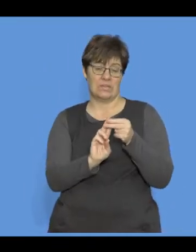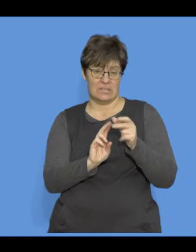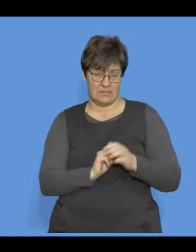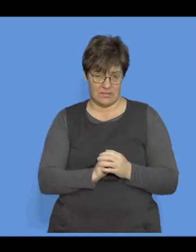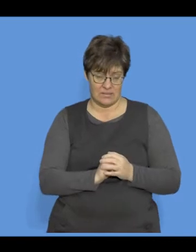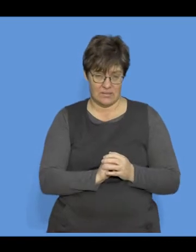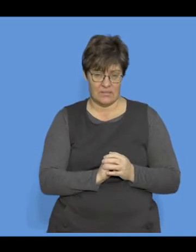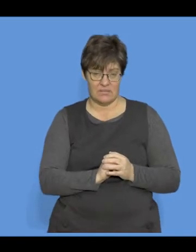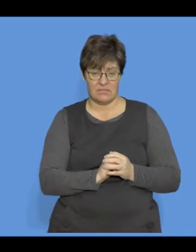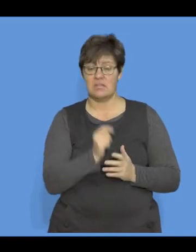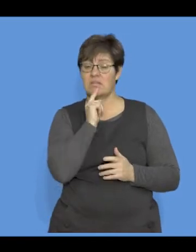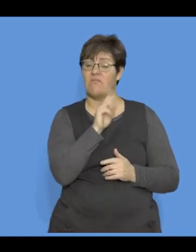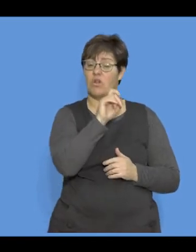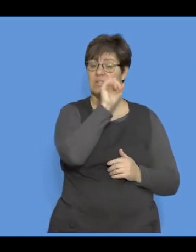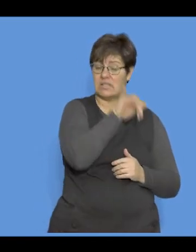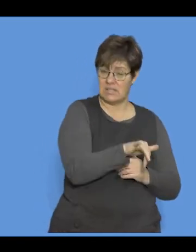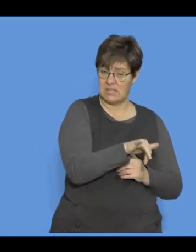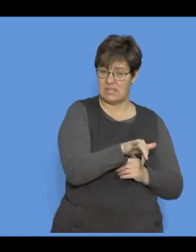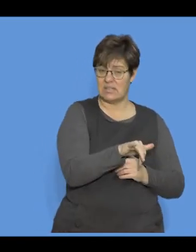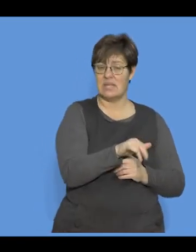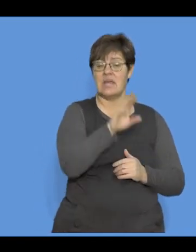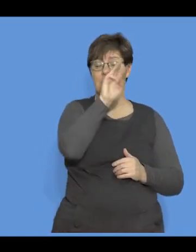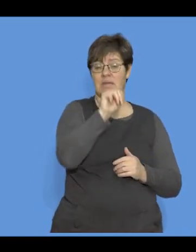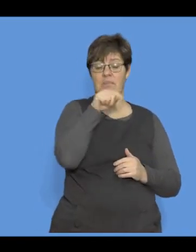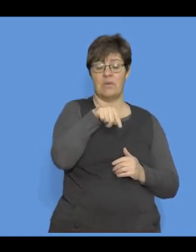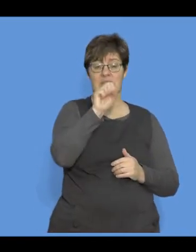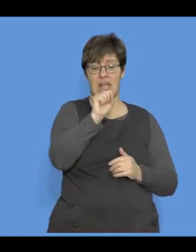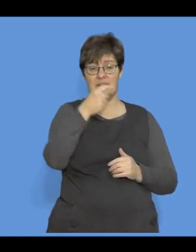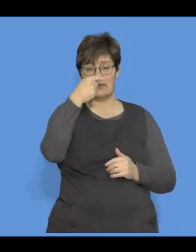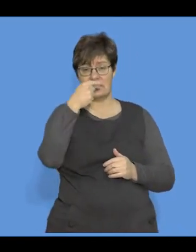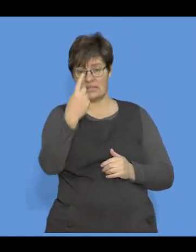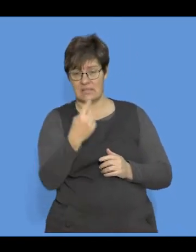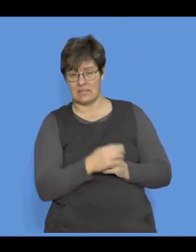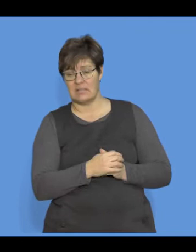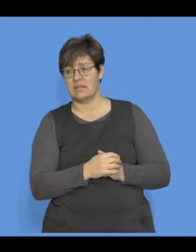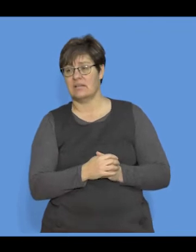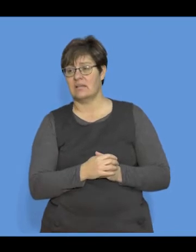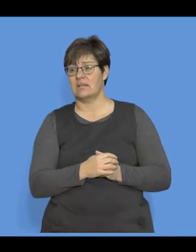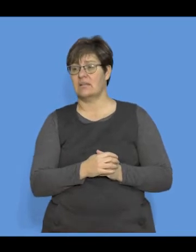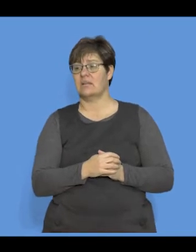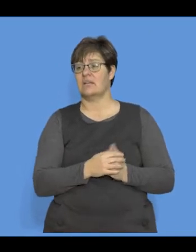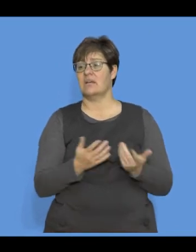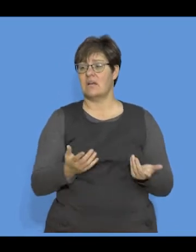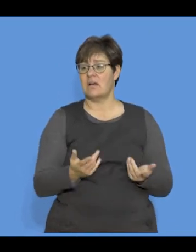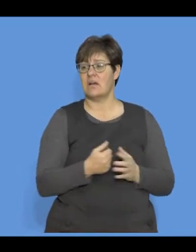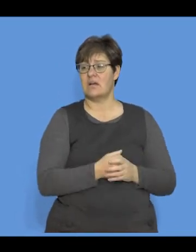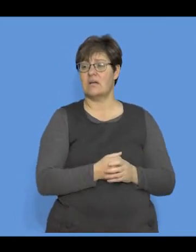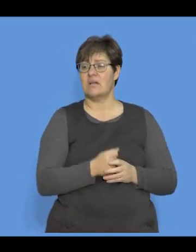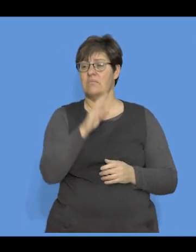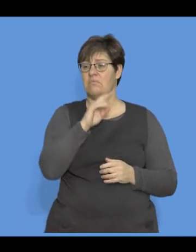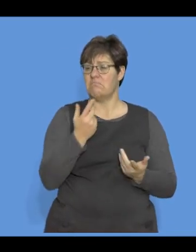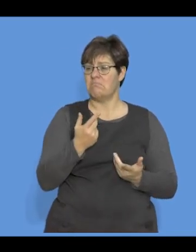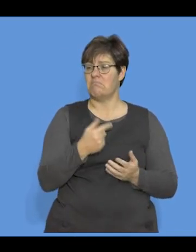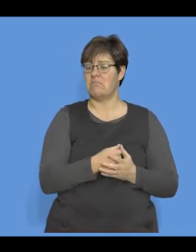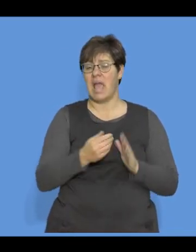say velocity is meters per second, acceleration meters per second, and we can go